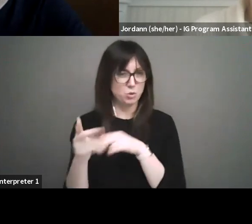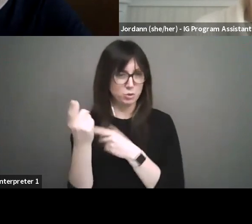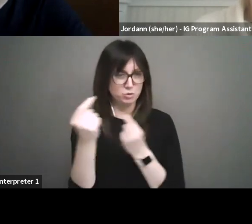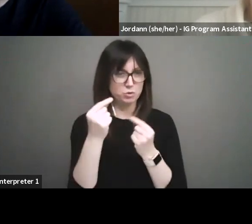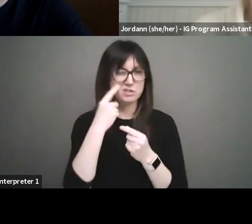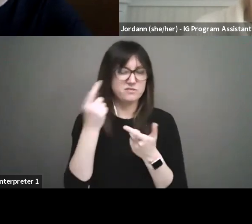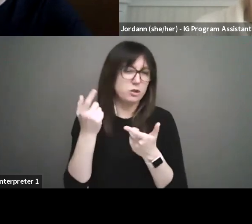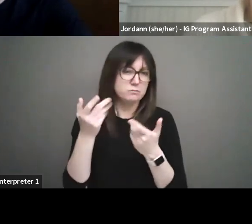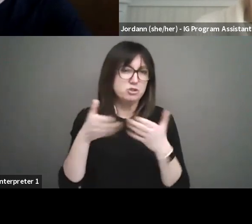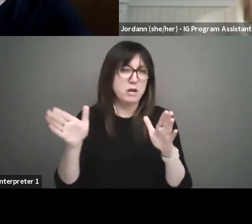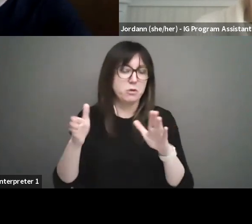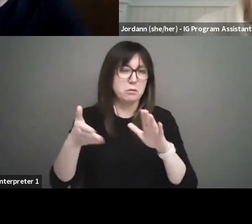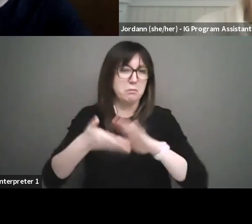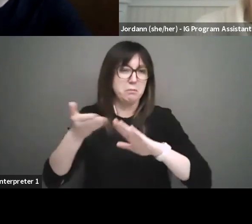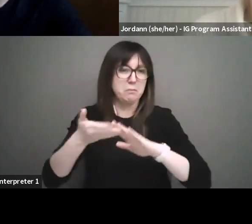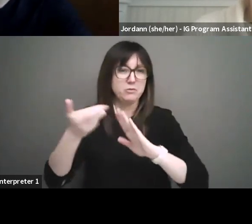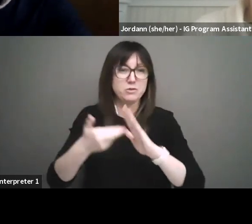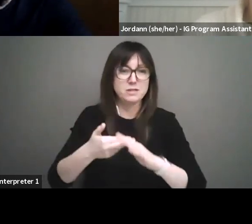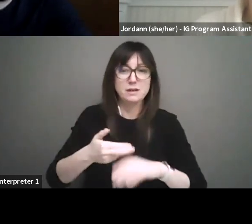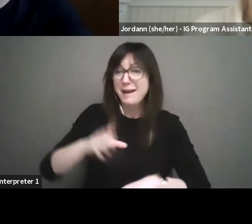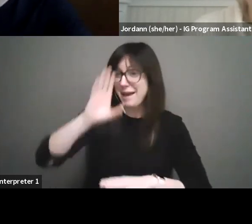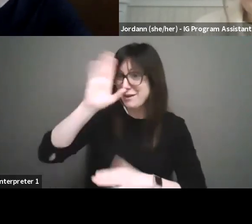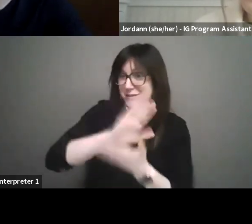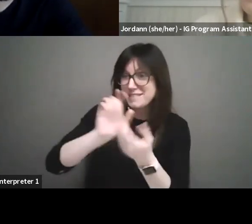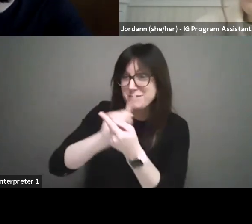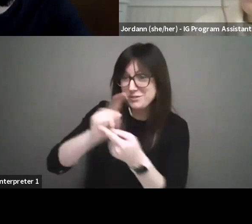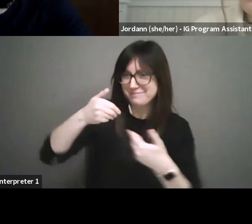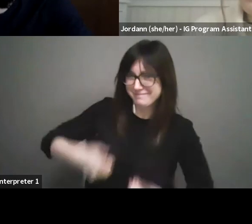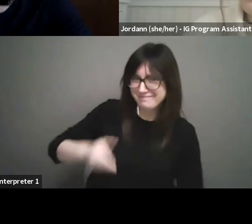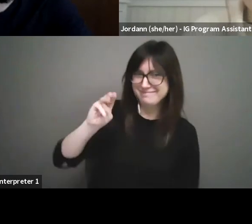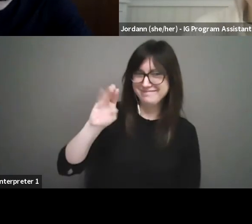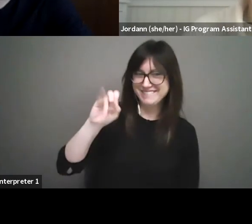housekeeping. By the way, hey, Jordan, nice to meet you. I'm Mickey.